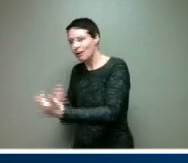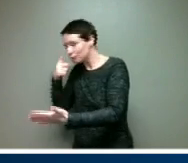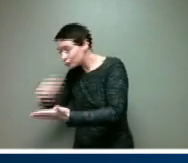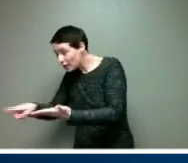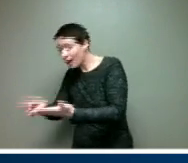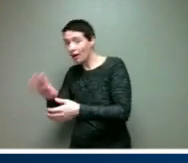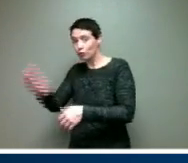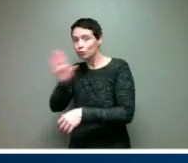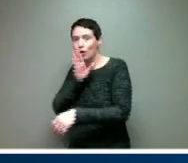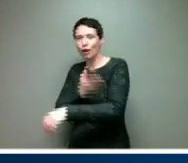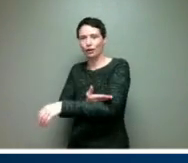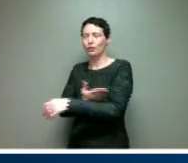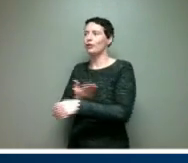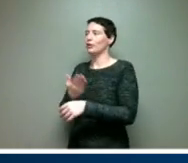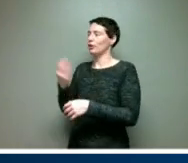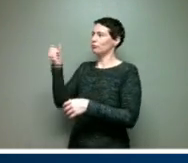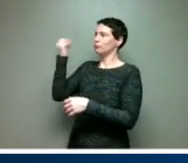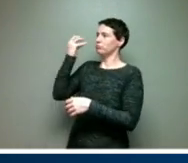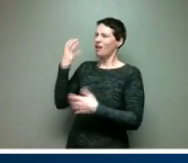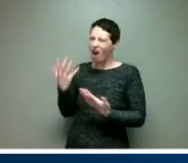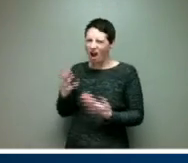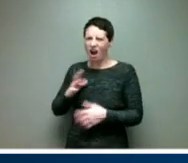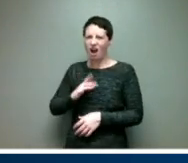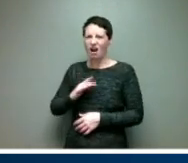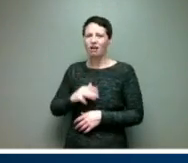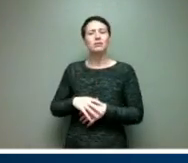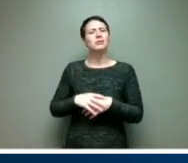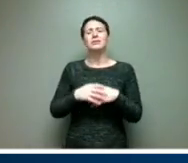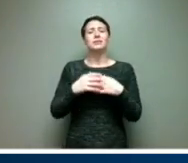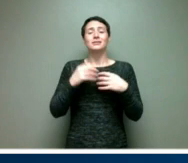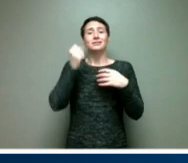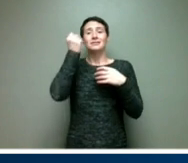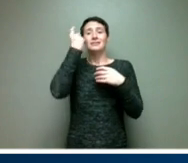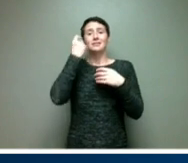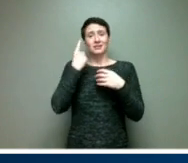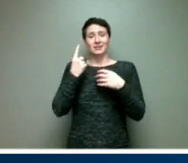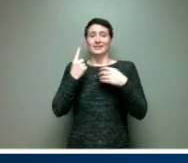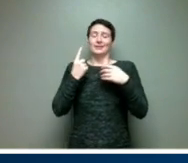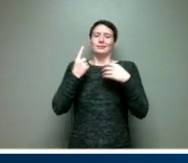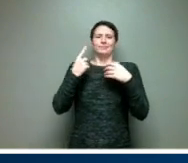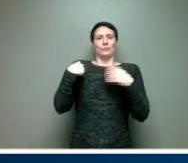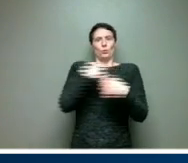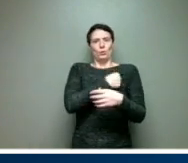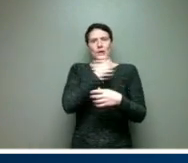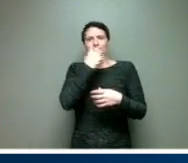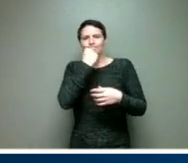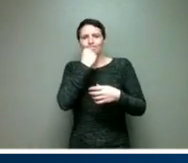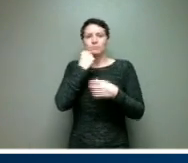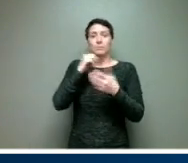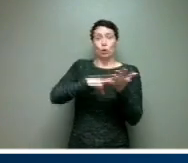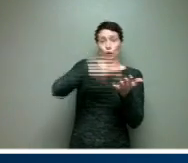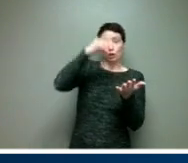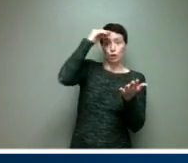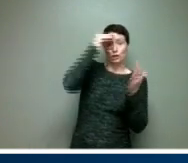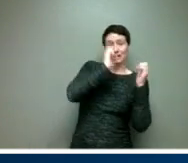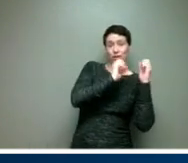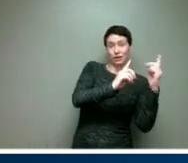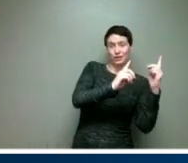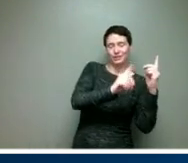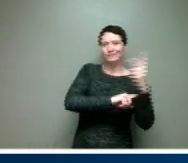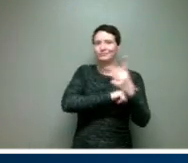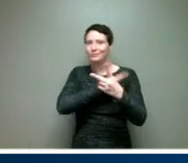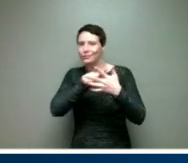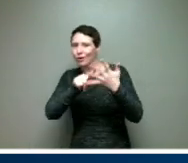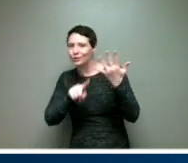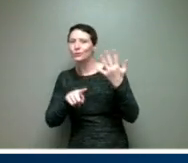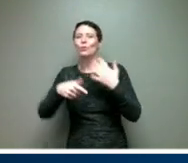we want to make sure education is taking place, learning is taking place. But two, we want to make sure we're checking on our social and emotional well-being of our students and